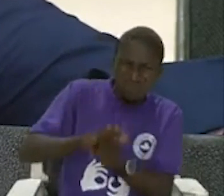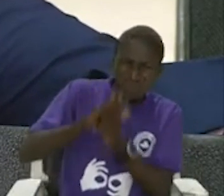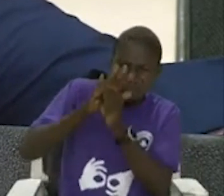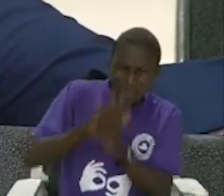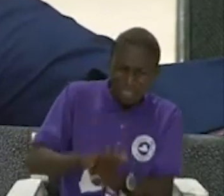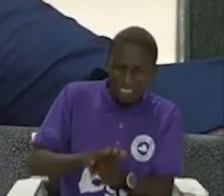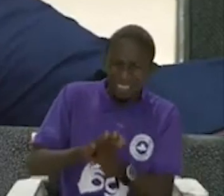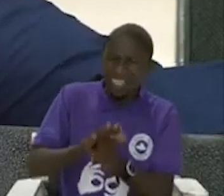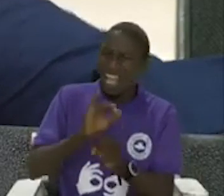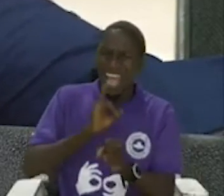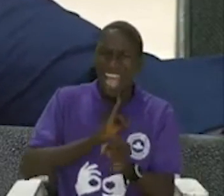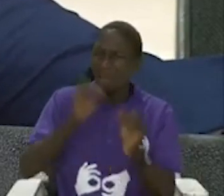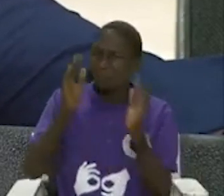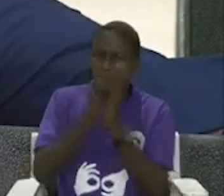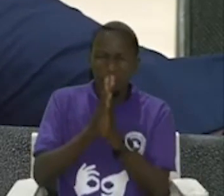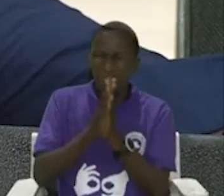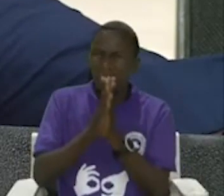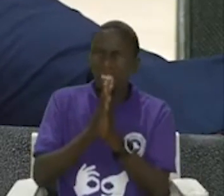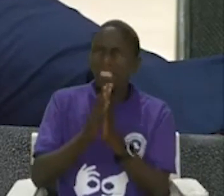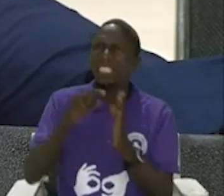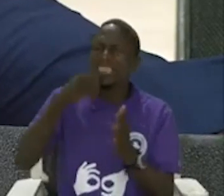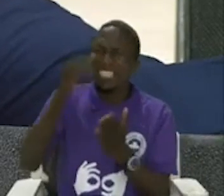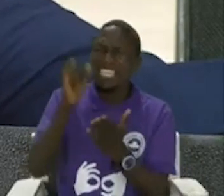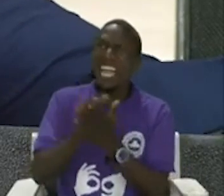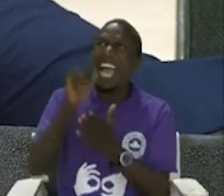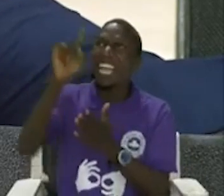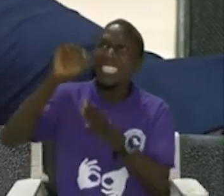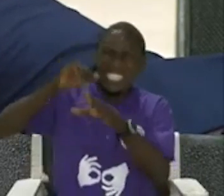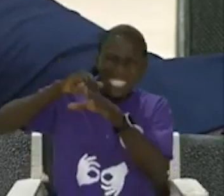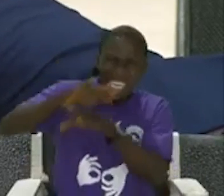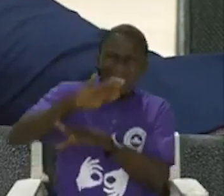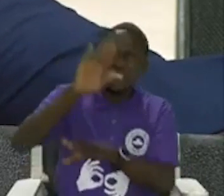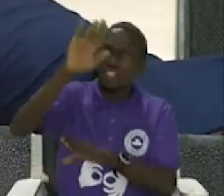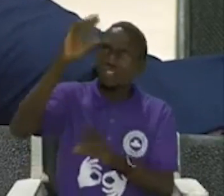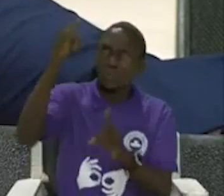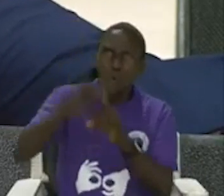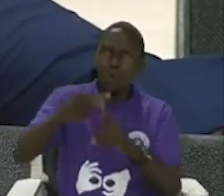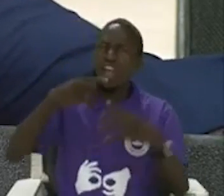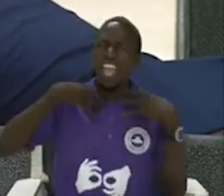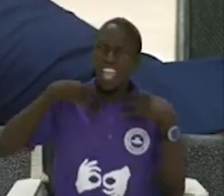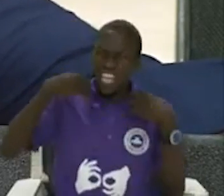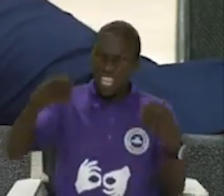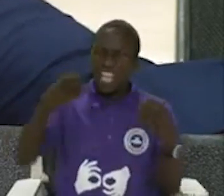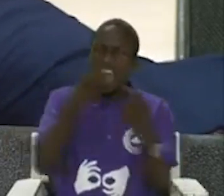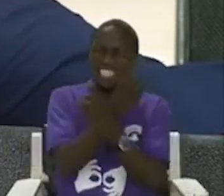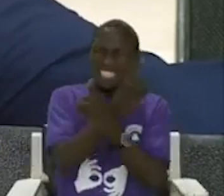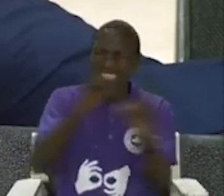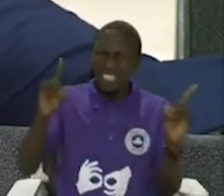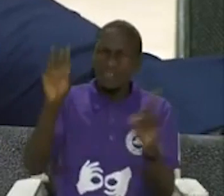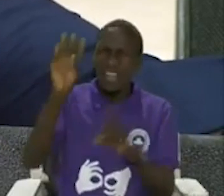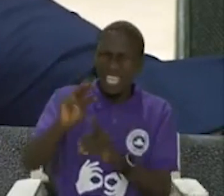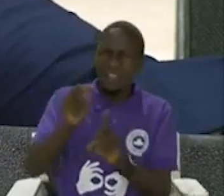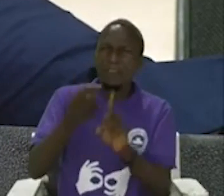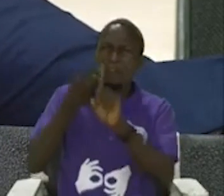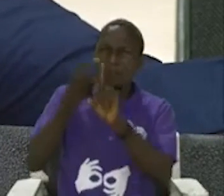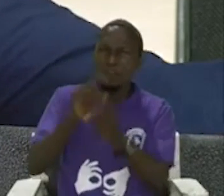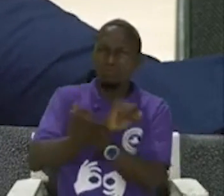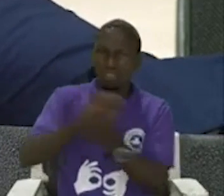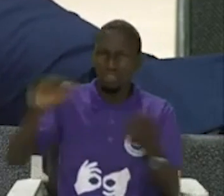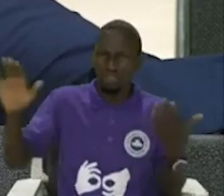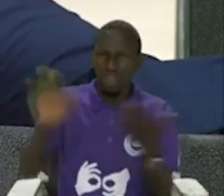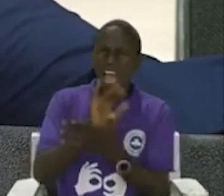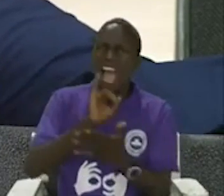oppressed, he said he sent forth his word and he healed them and delivered them from destruction. I pray for you